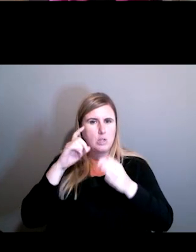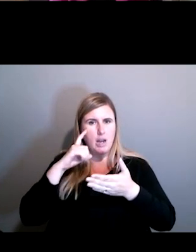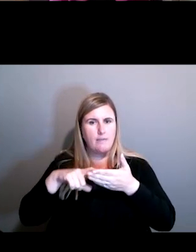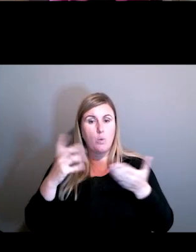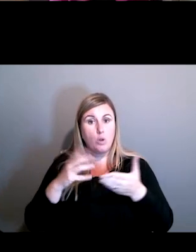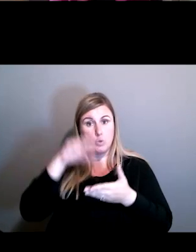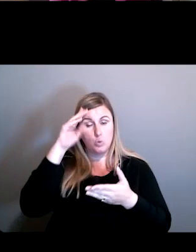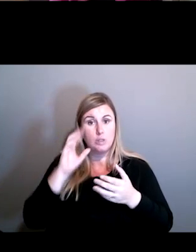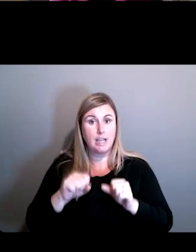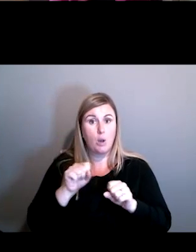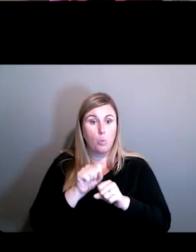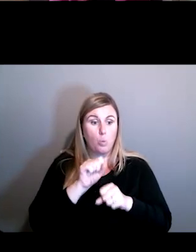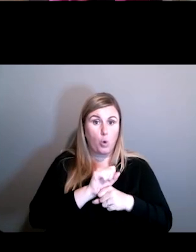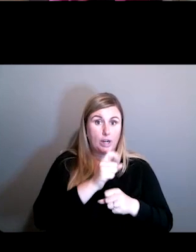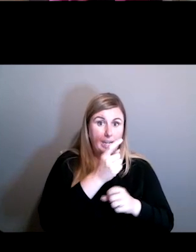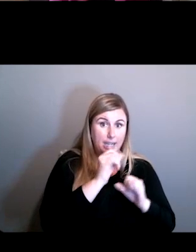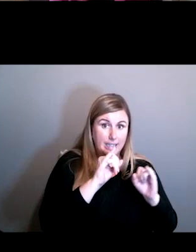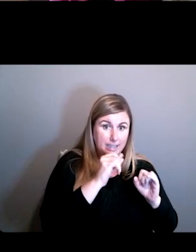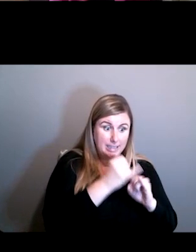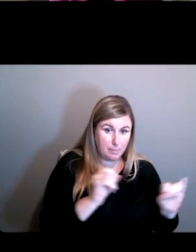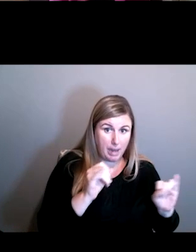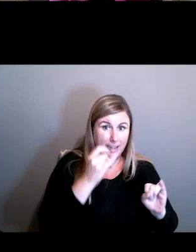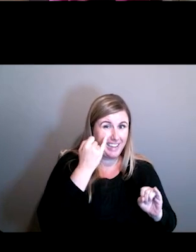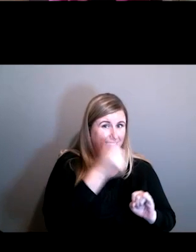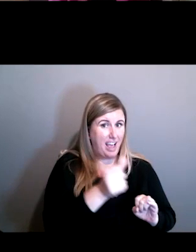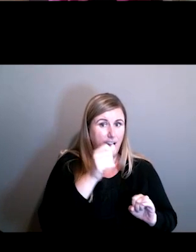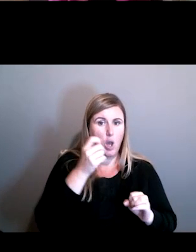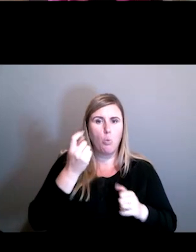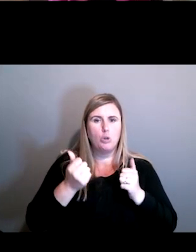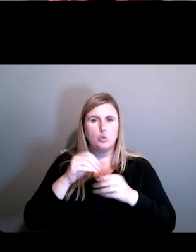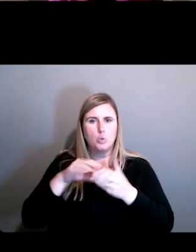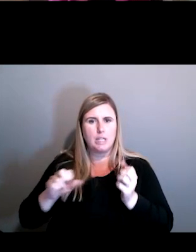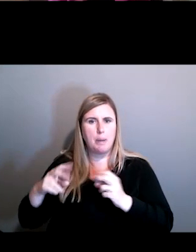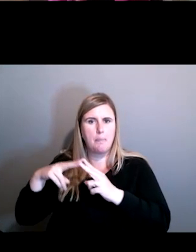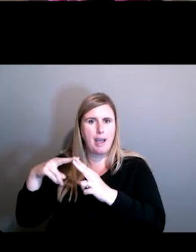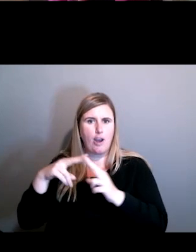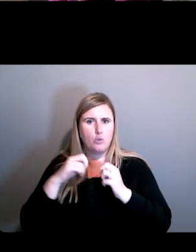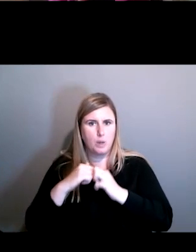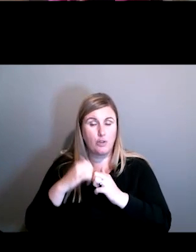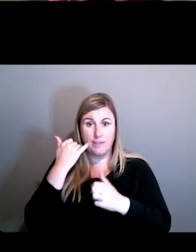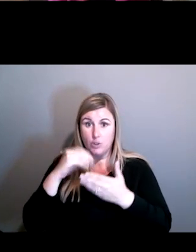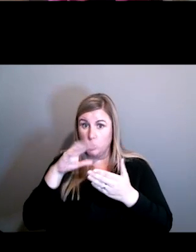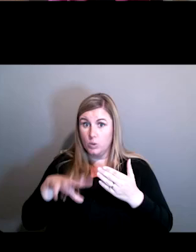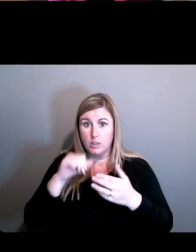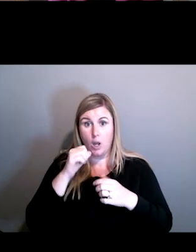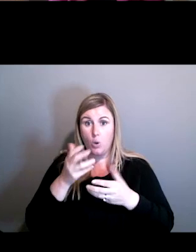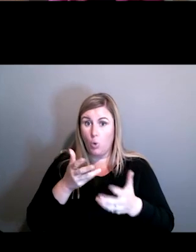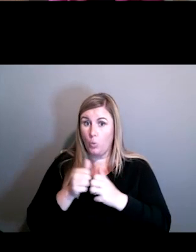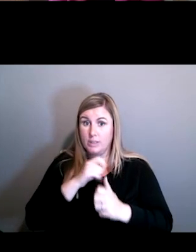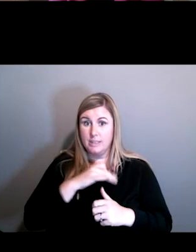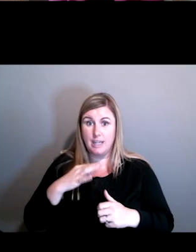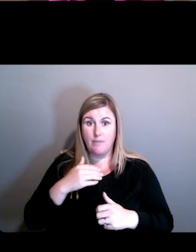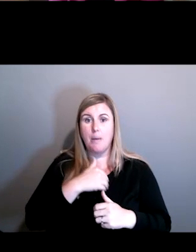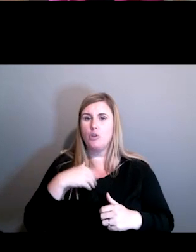can work independently, if any, and what students can be paired together. Also remember, if a student is not working with staff members, they should not